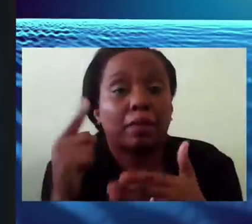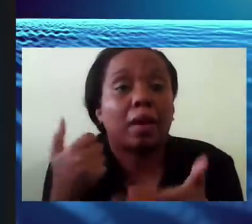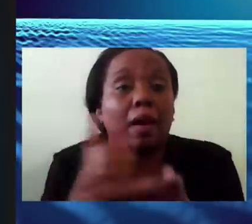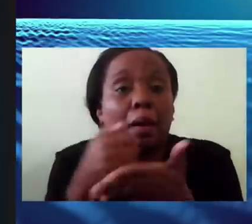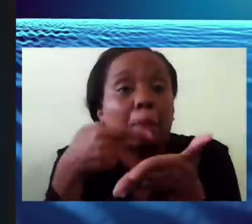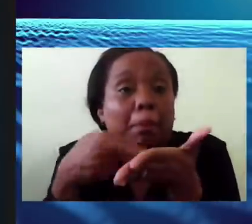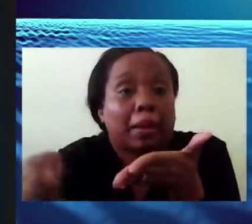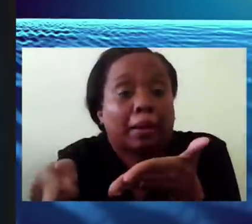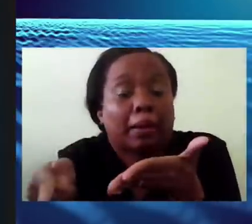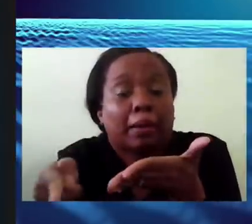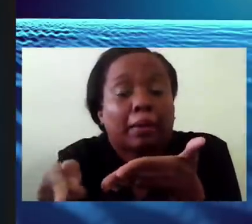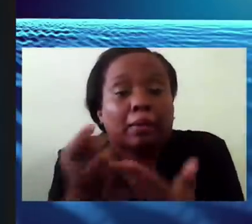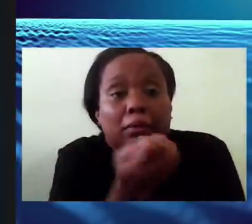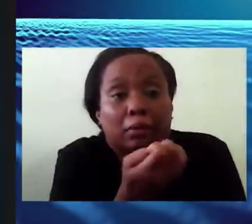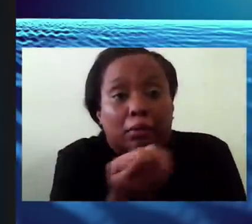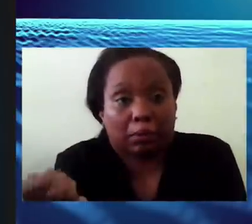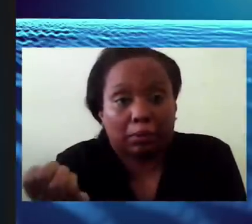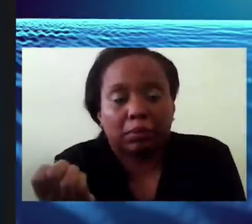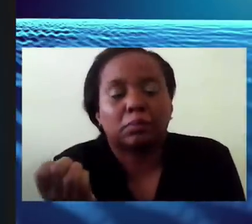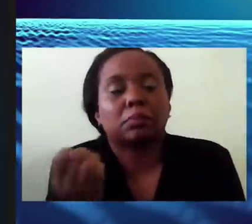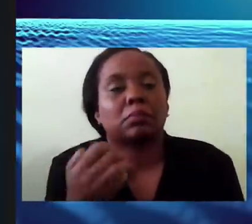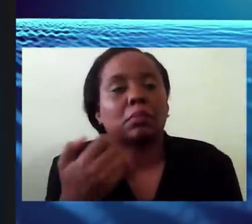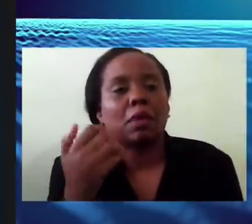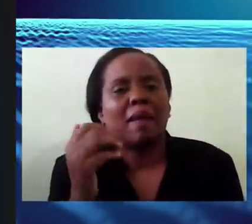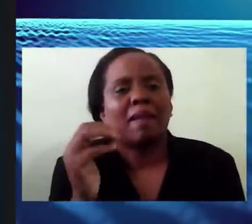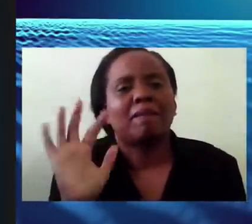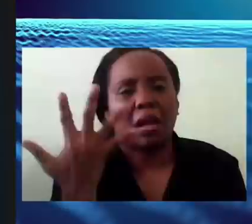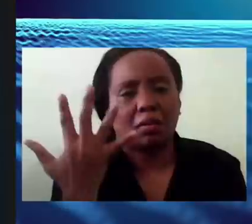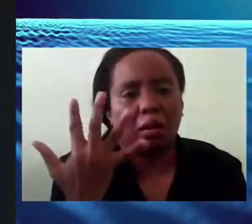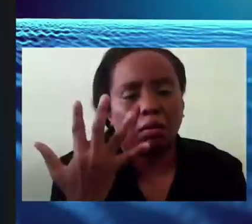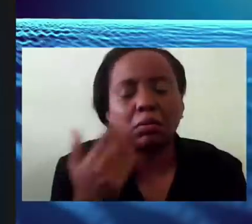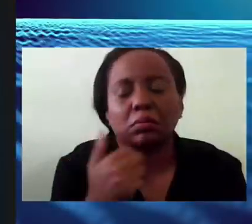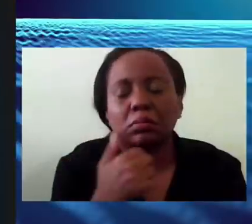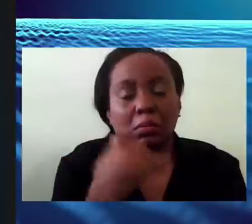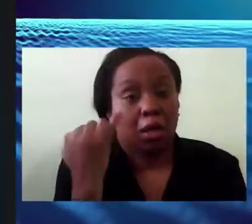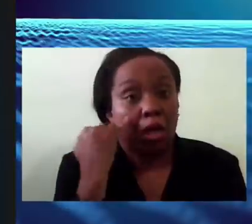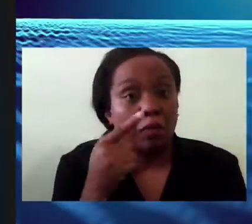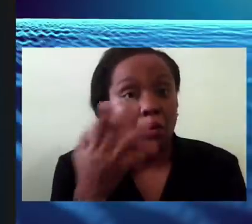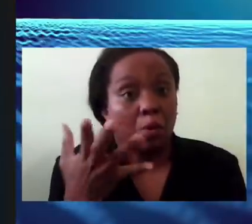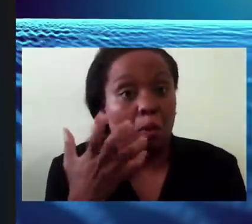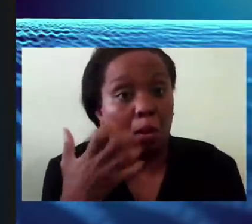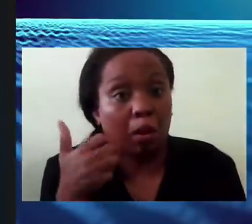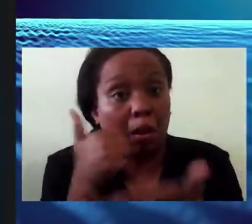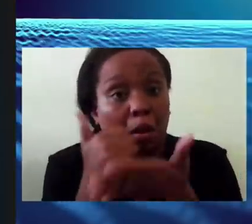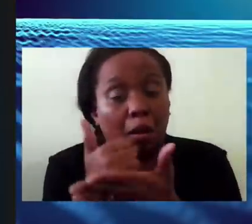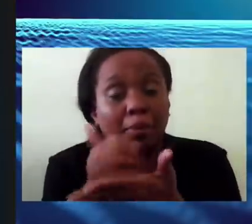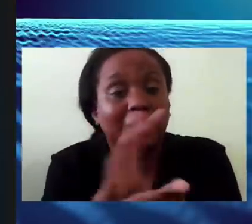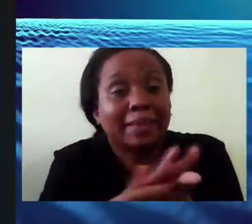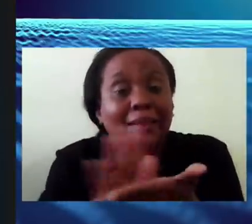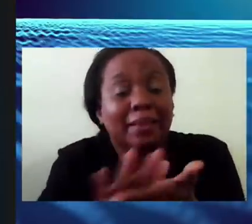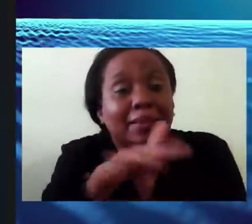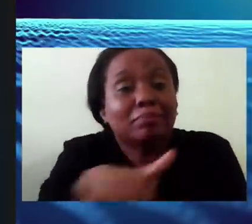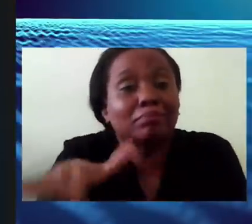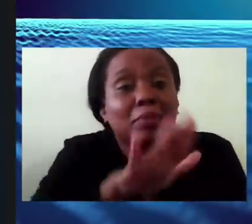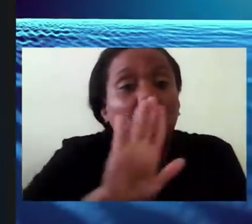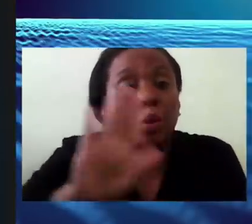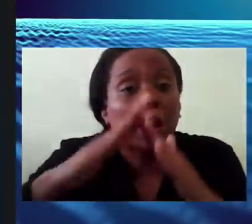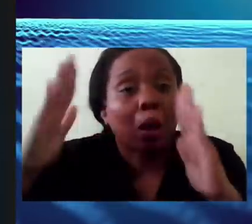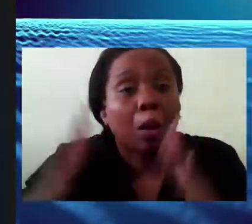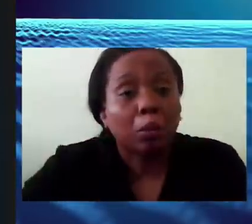the ash from the neighborhood. So, and those requiring assistance to clean around their house can arrange with members of the team to clean it as